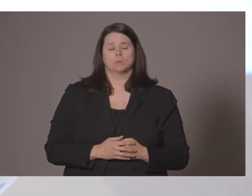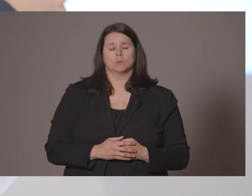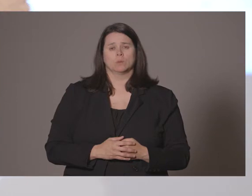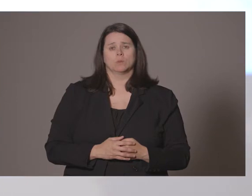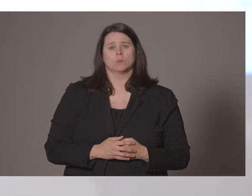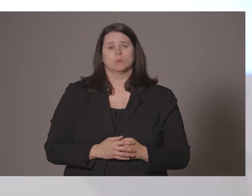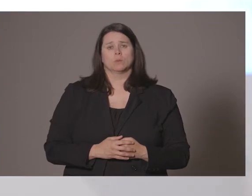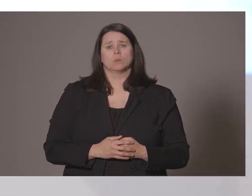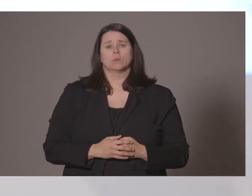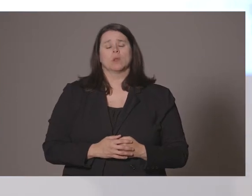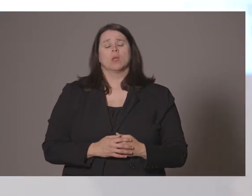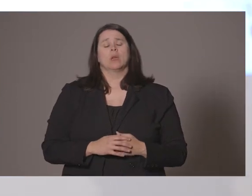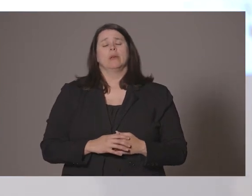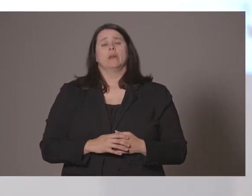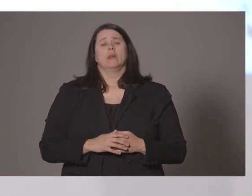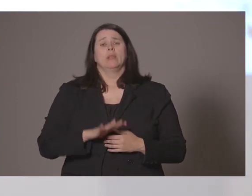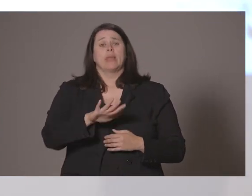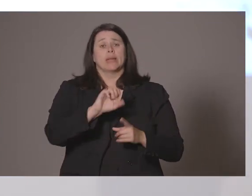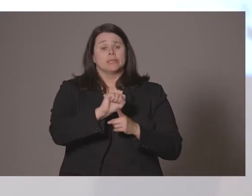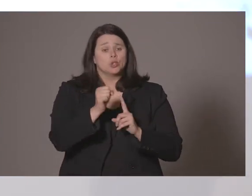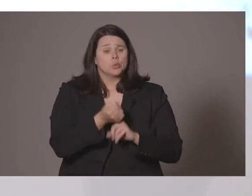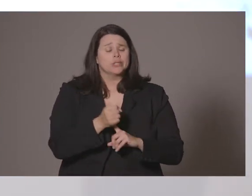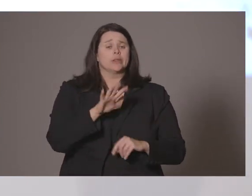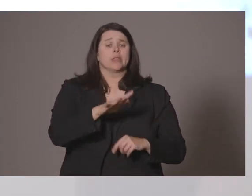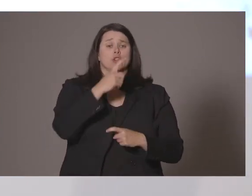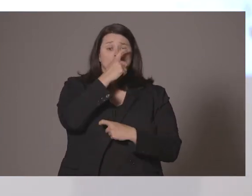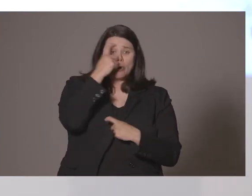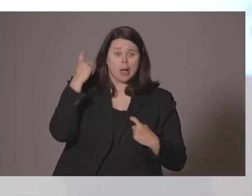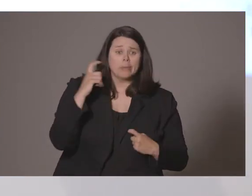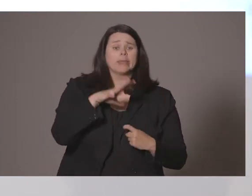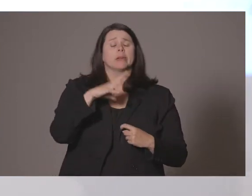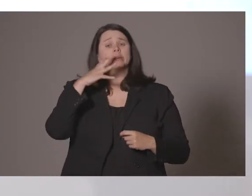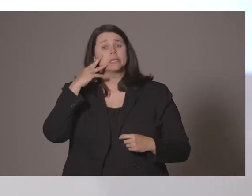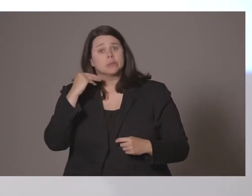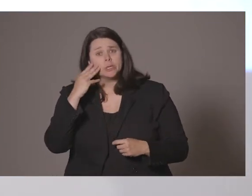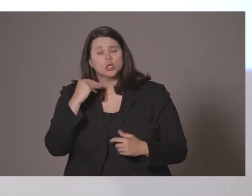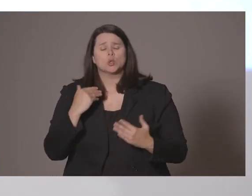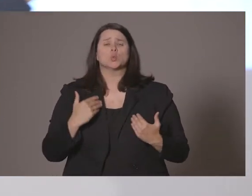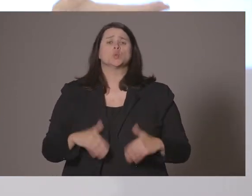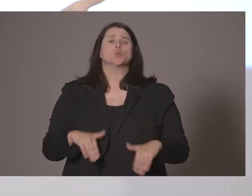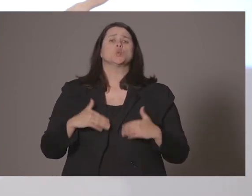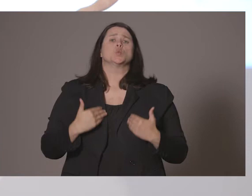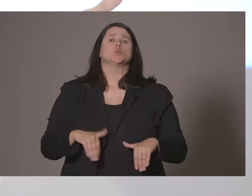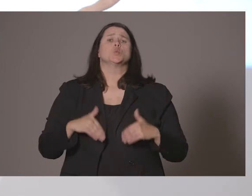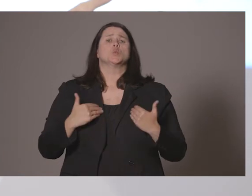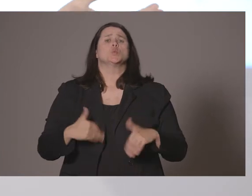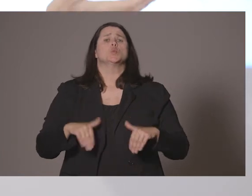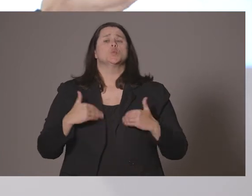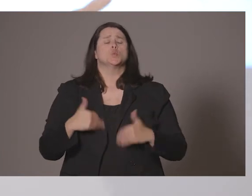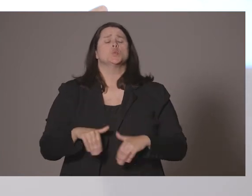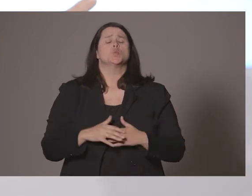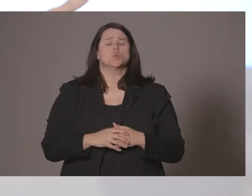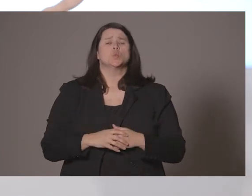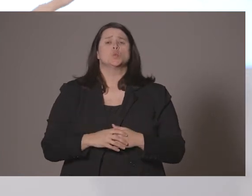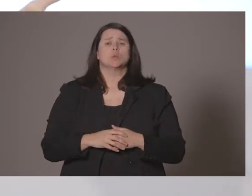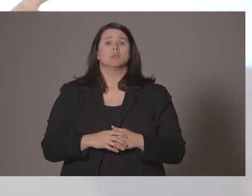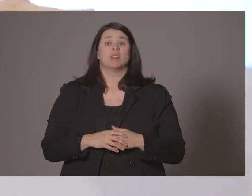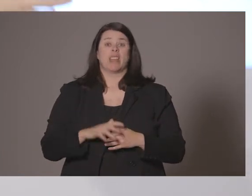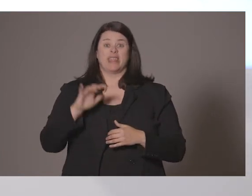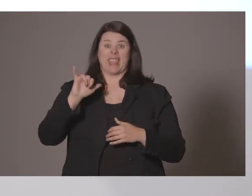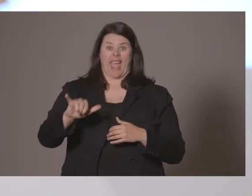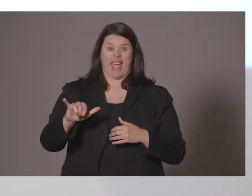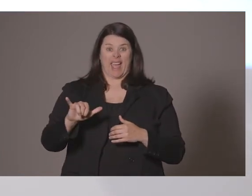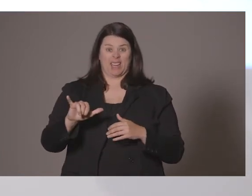and the behaviors or the circumstances that we find them in, it can be 90% of kids in